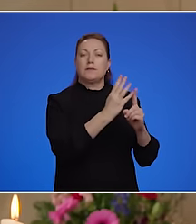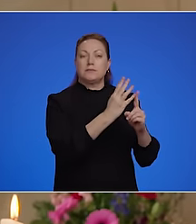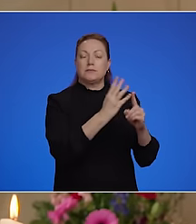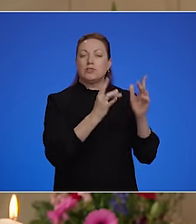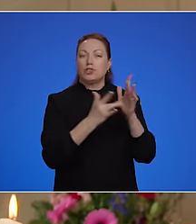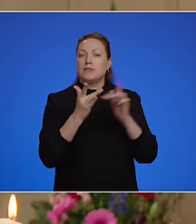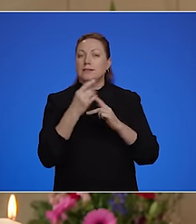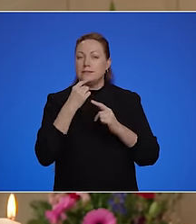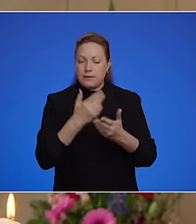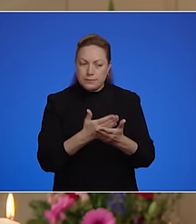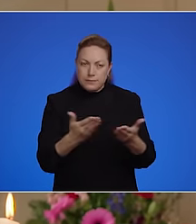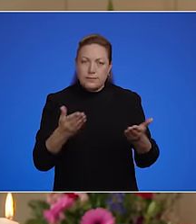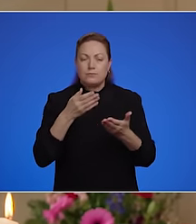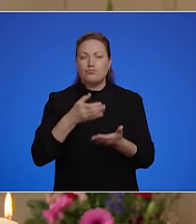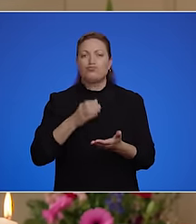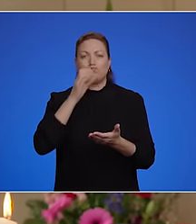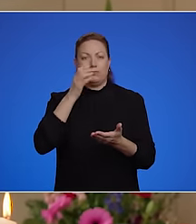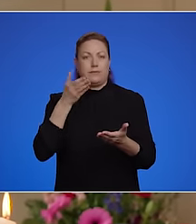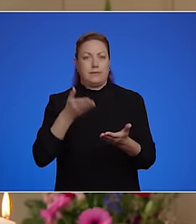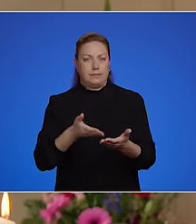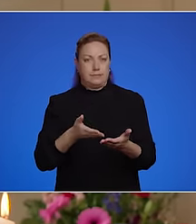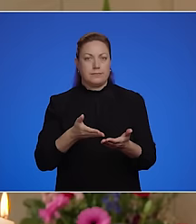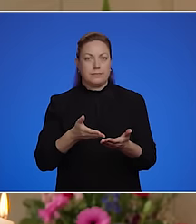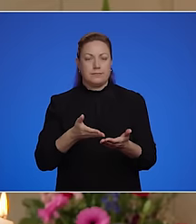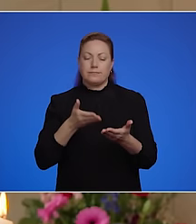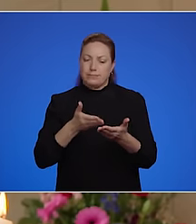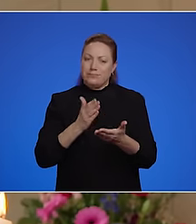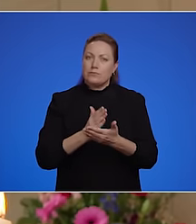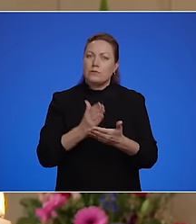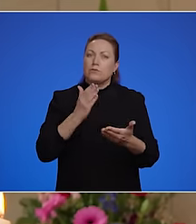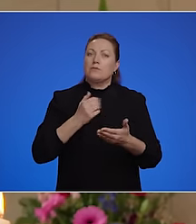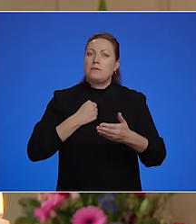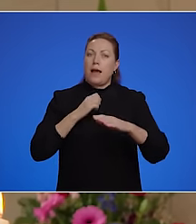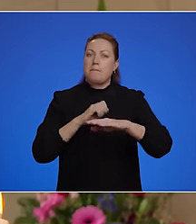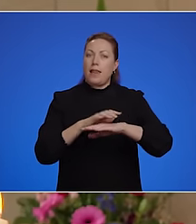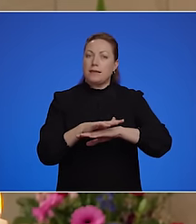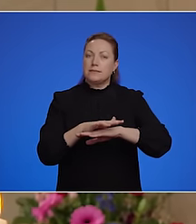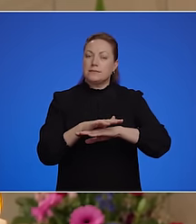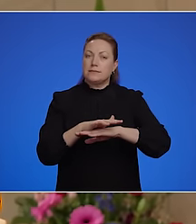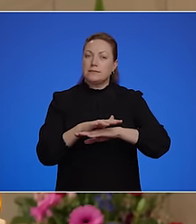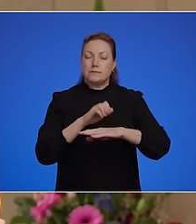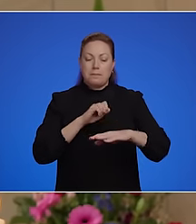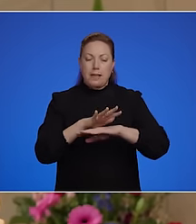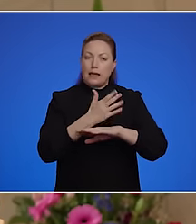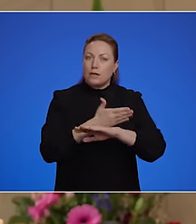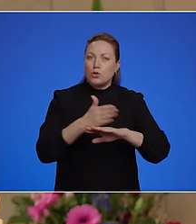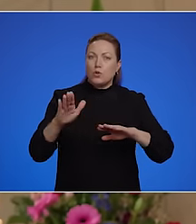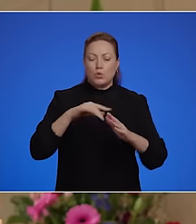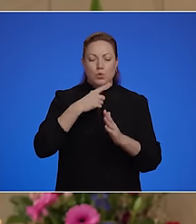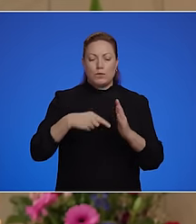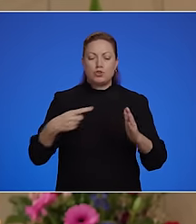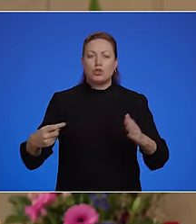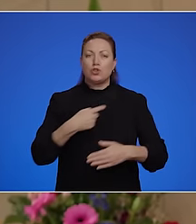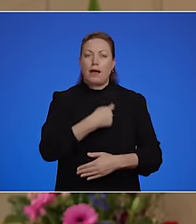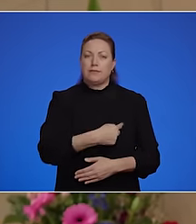saying, "Take this, all of you, and drink from it. For this is the chalice of my blood, the blood of the